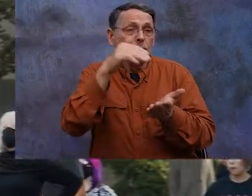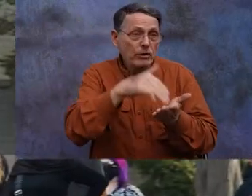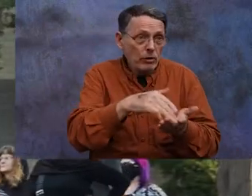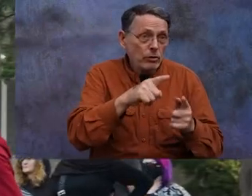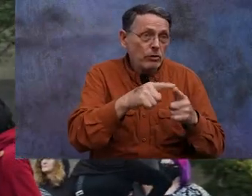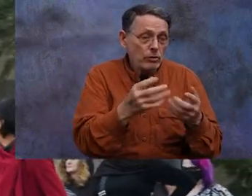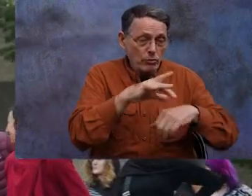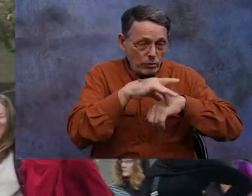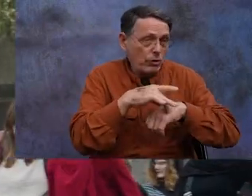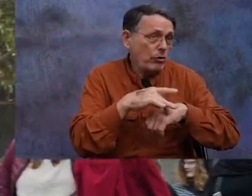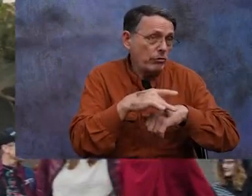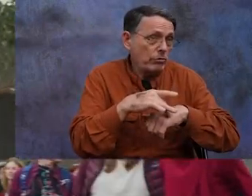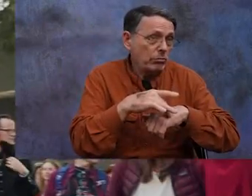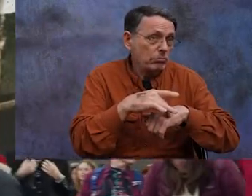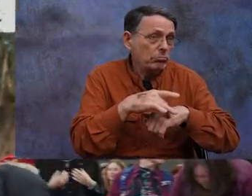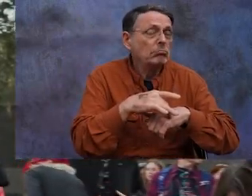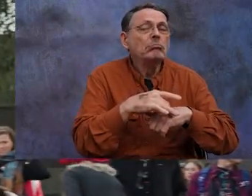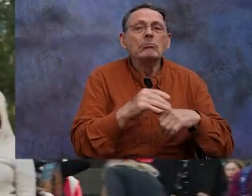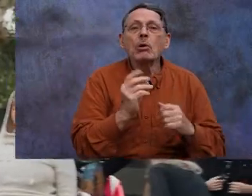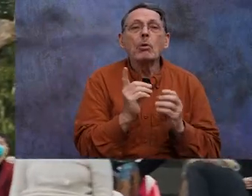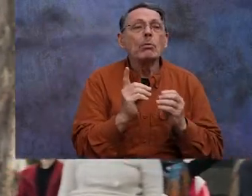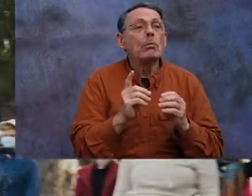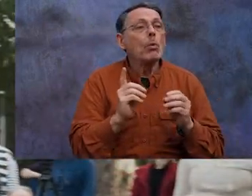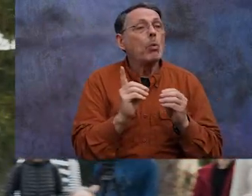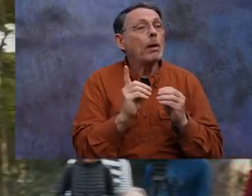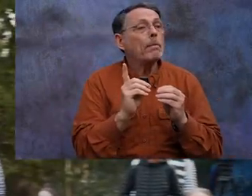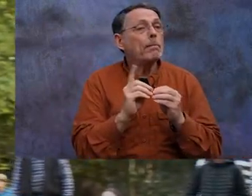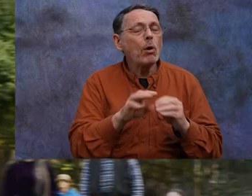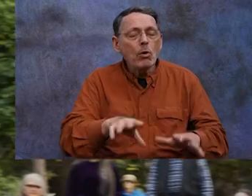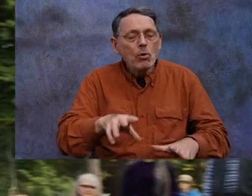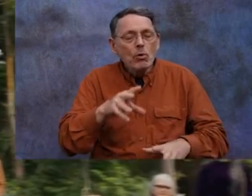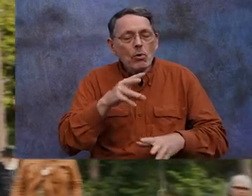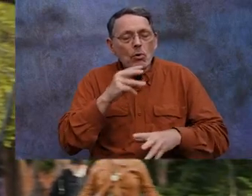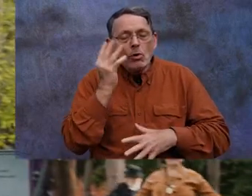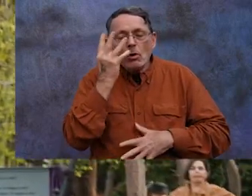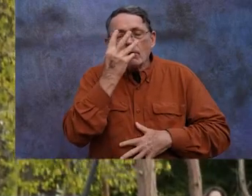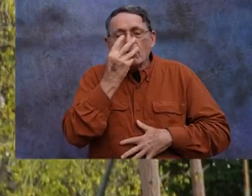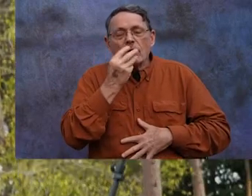Take a moment, one more deep, beautiful, rich,